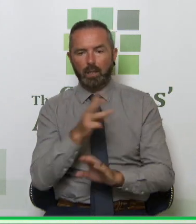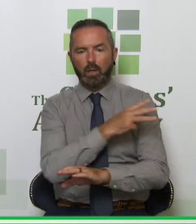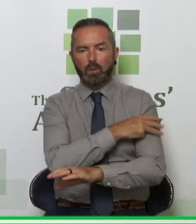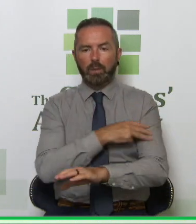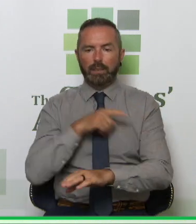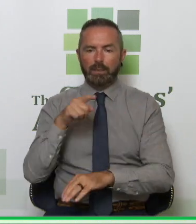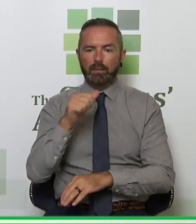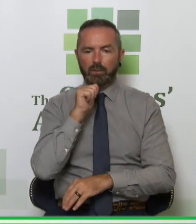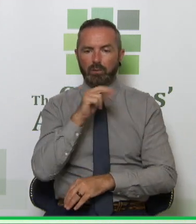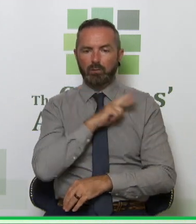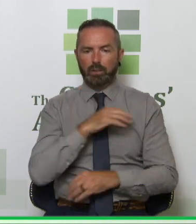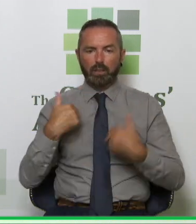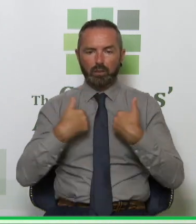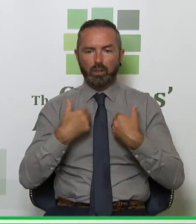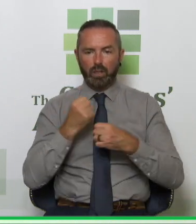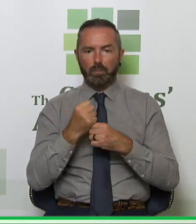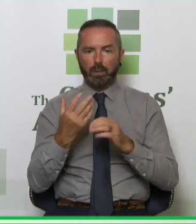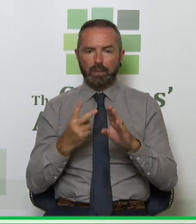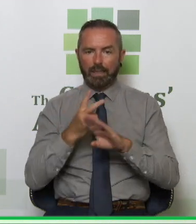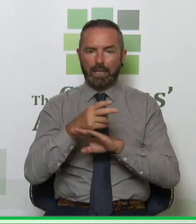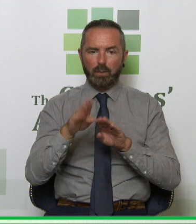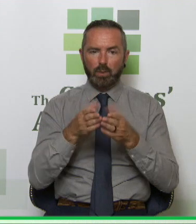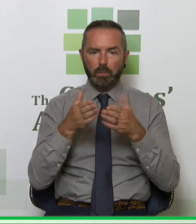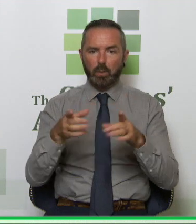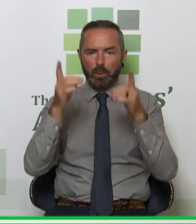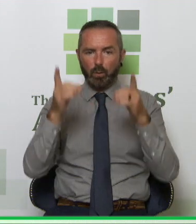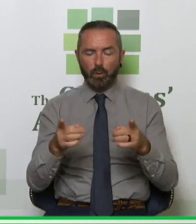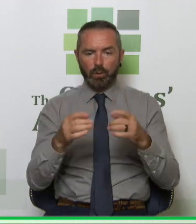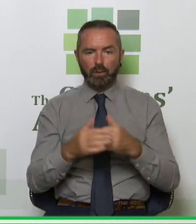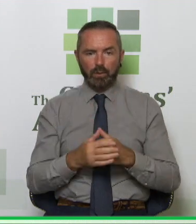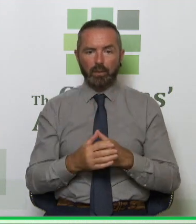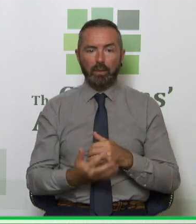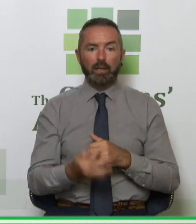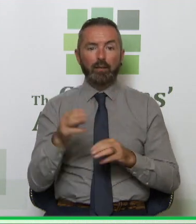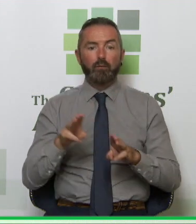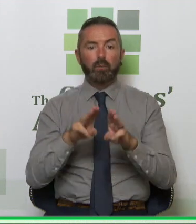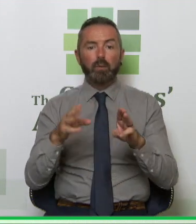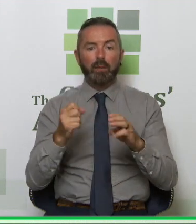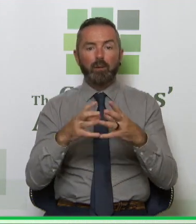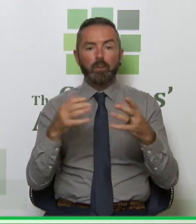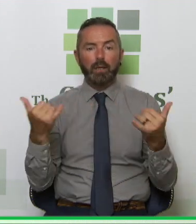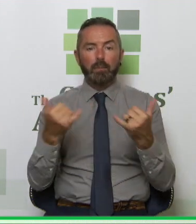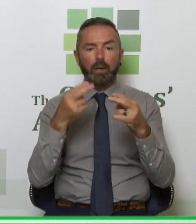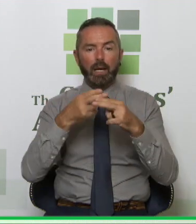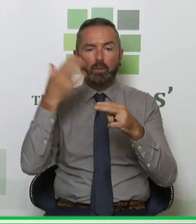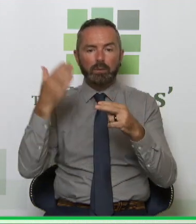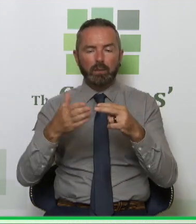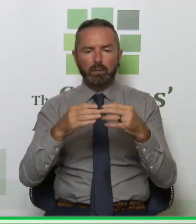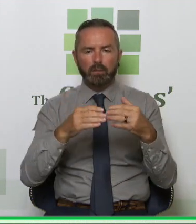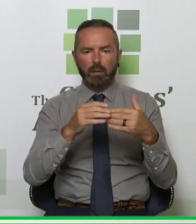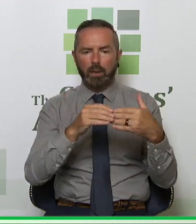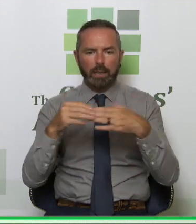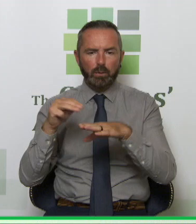concerned about engaging in public order questions. So if people are having some big party outside and they're causing